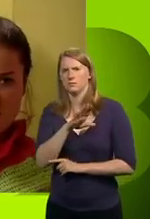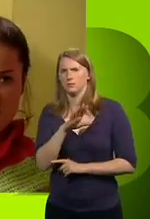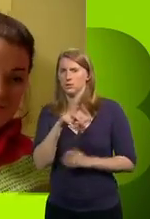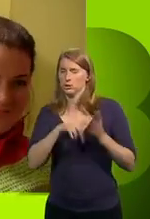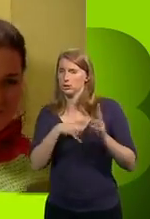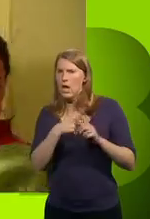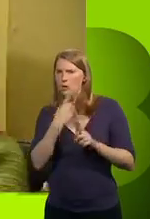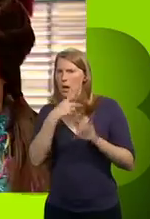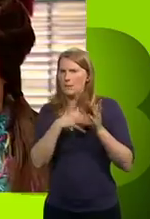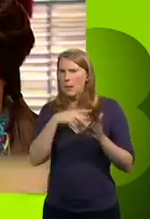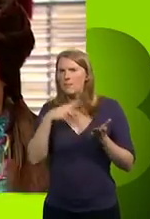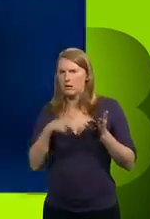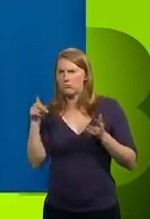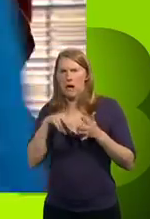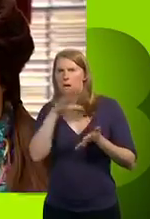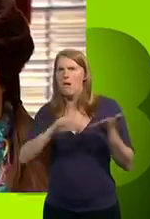don't know already.